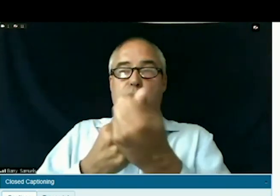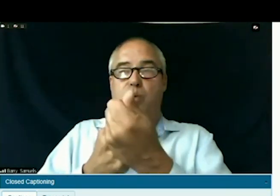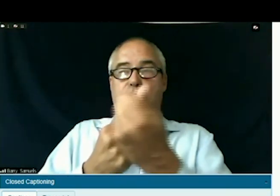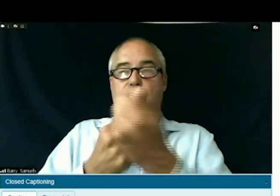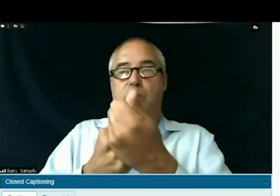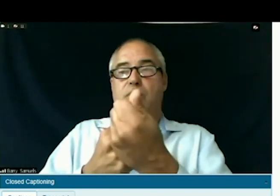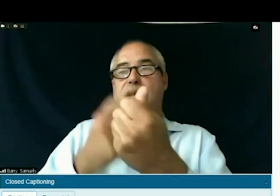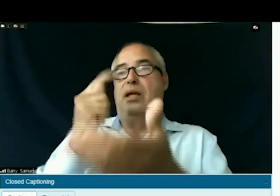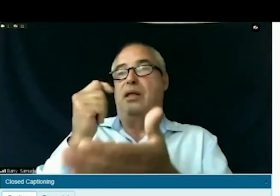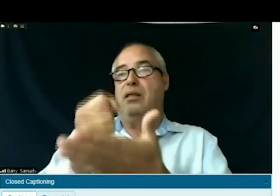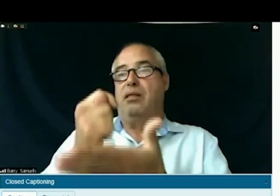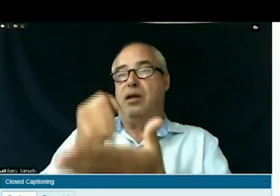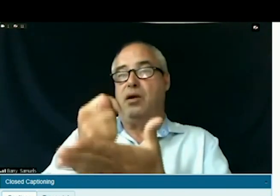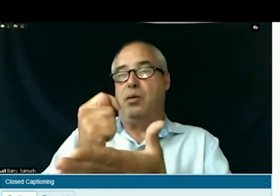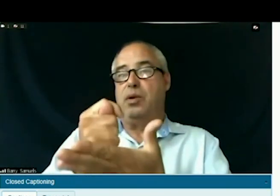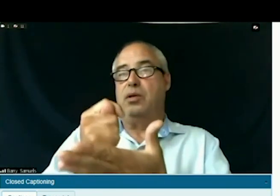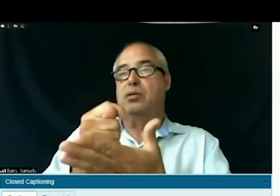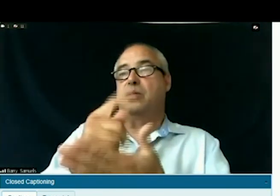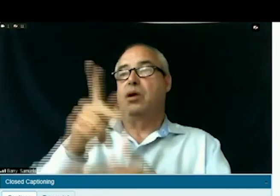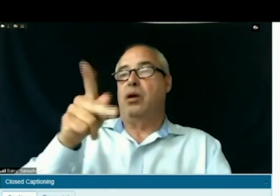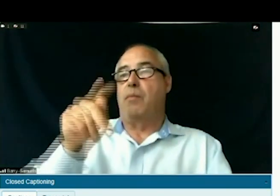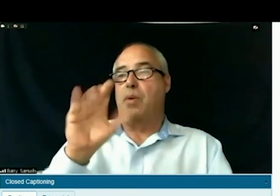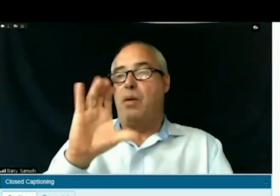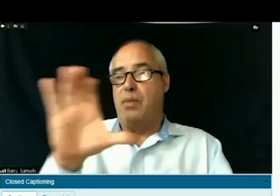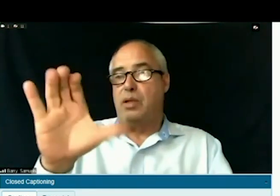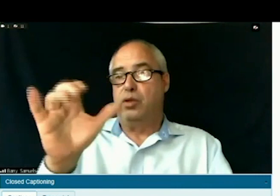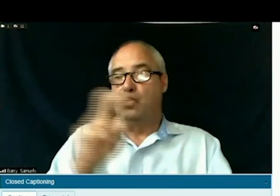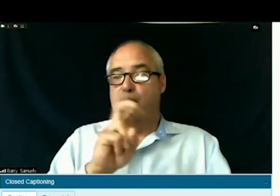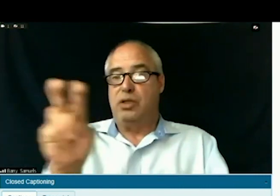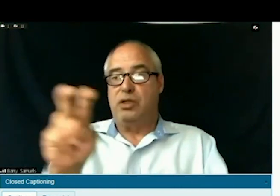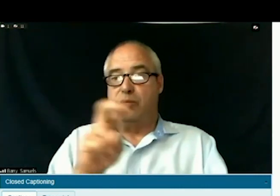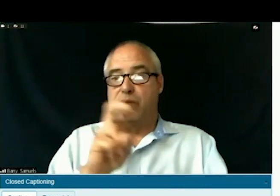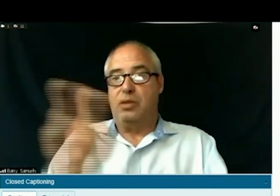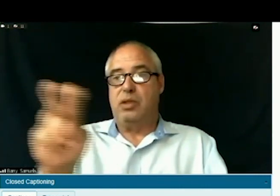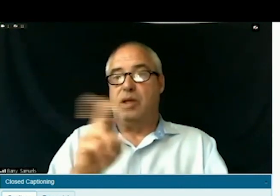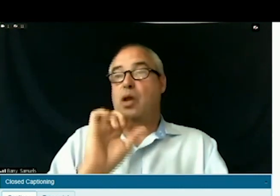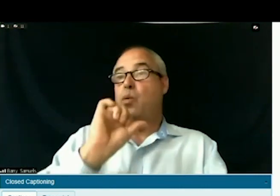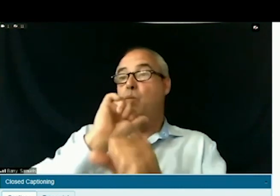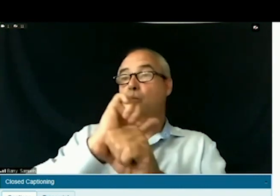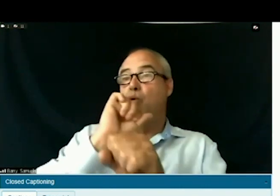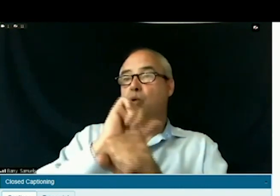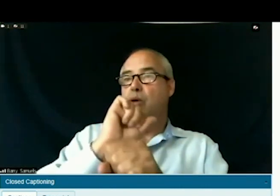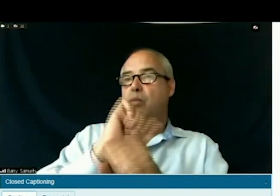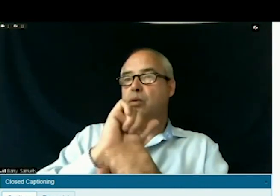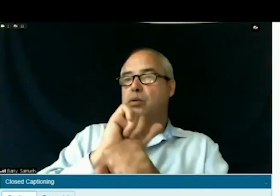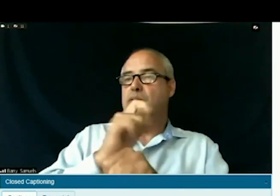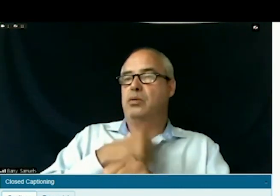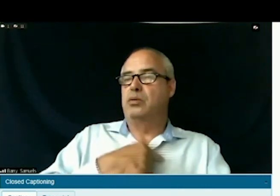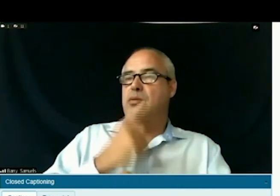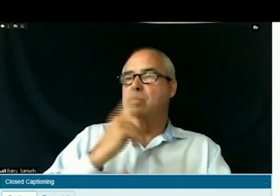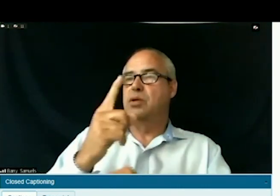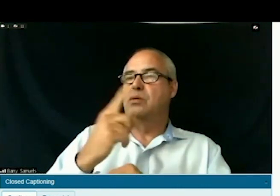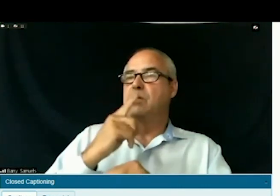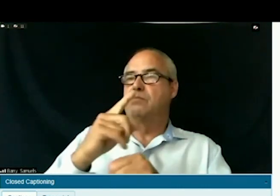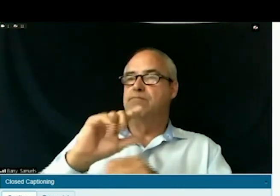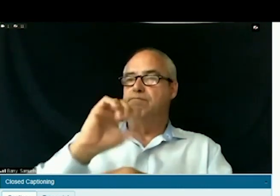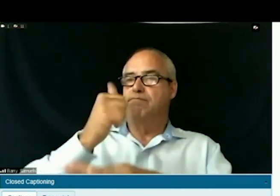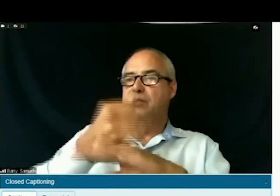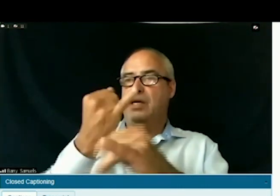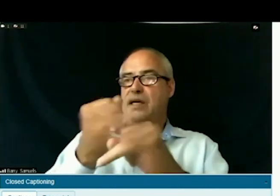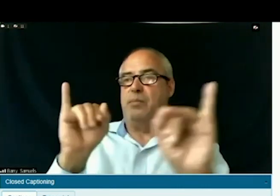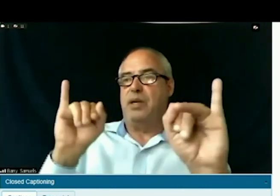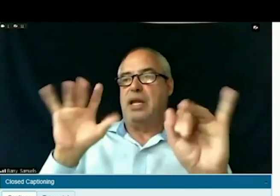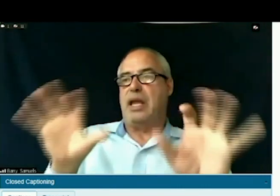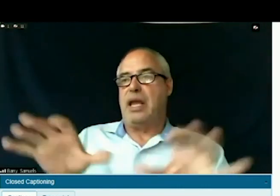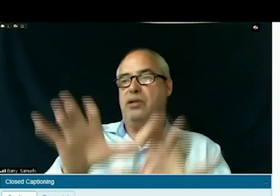public transportation, employment, and again, the days that they were able to work, performing independent activities of daily living,